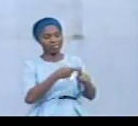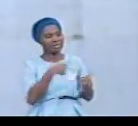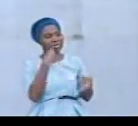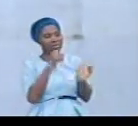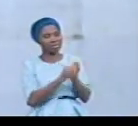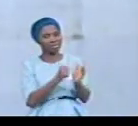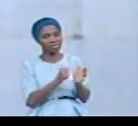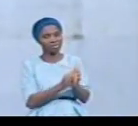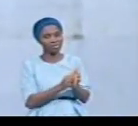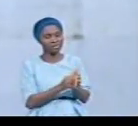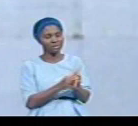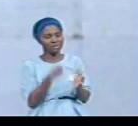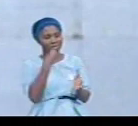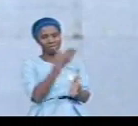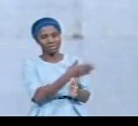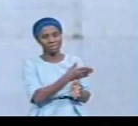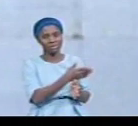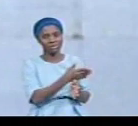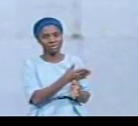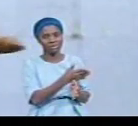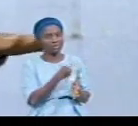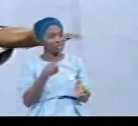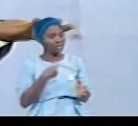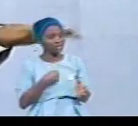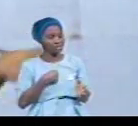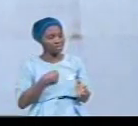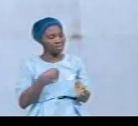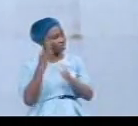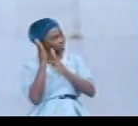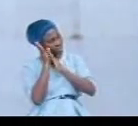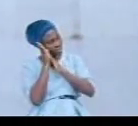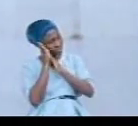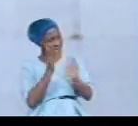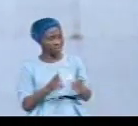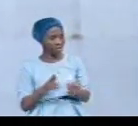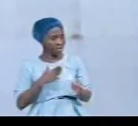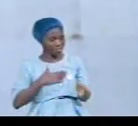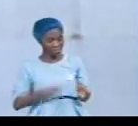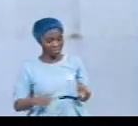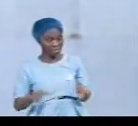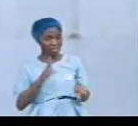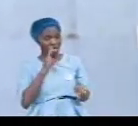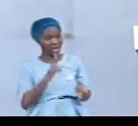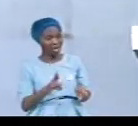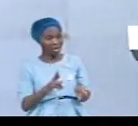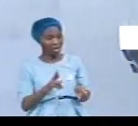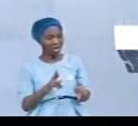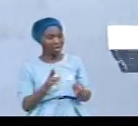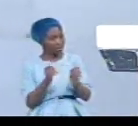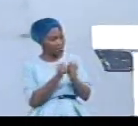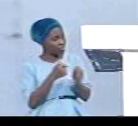over there, I'm in bed already, and my children are with me.